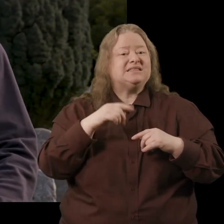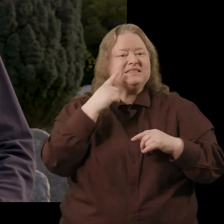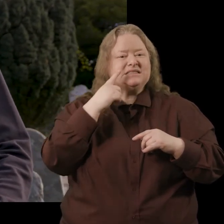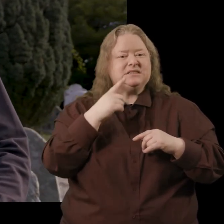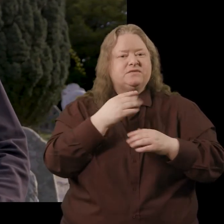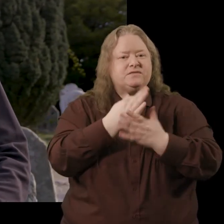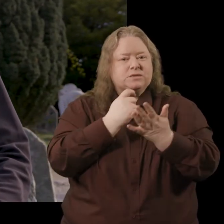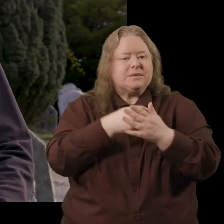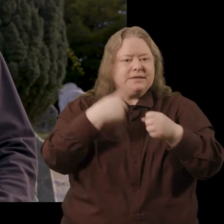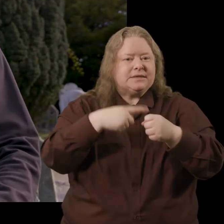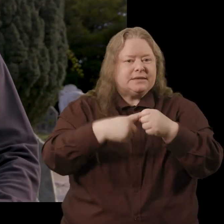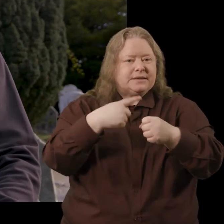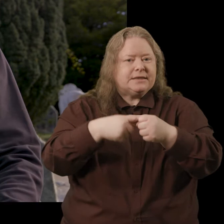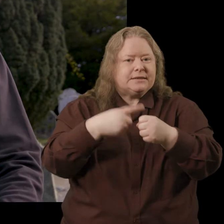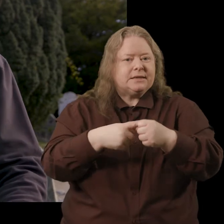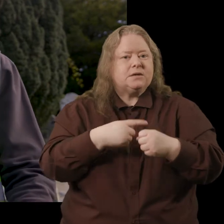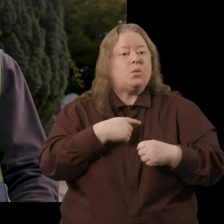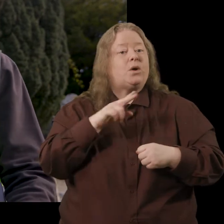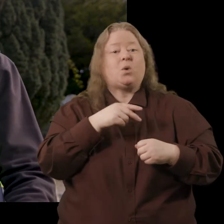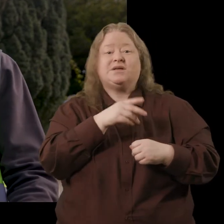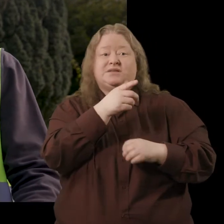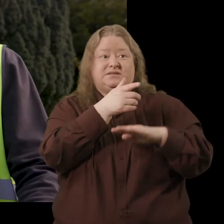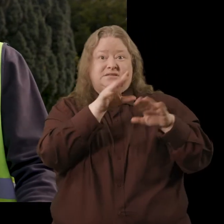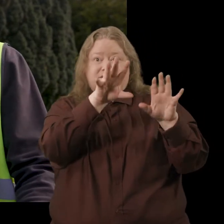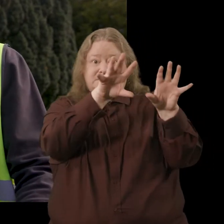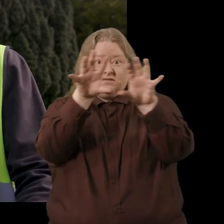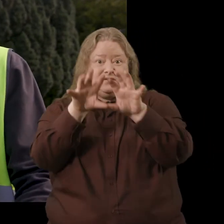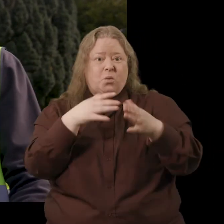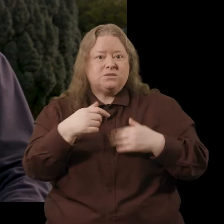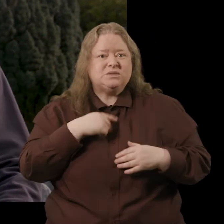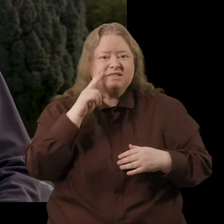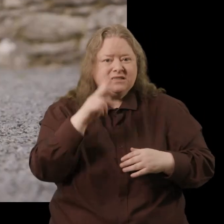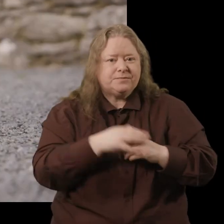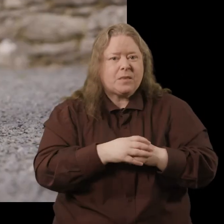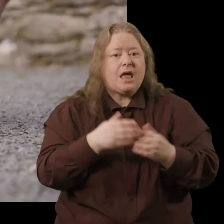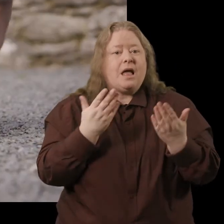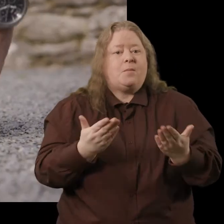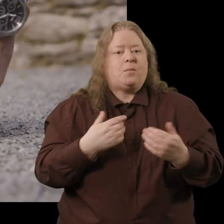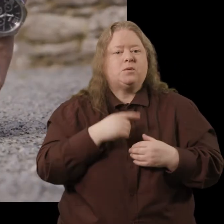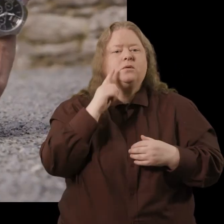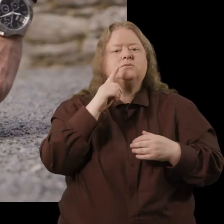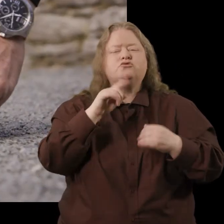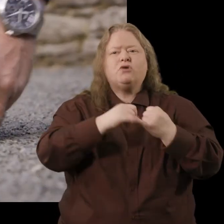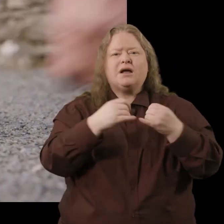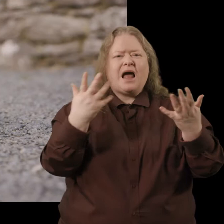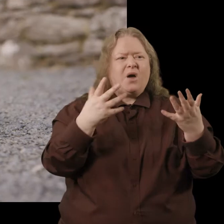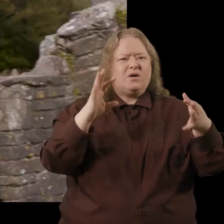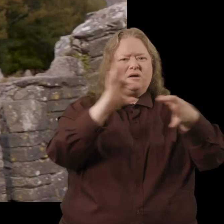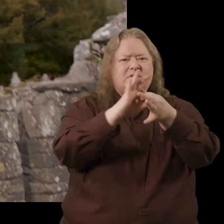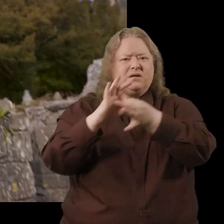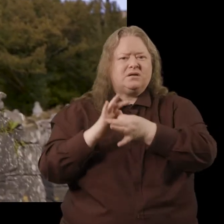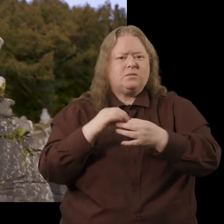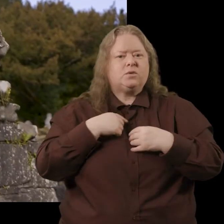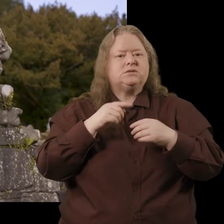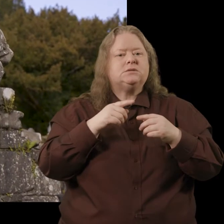of times. We can only scan what we see. So at the moment I'm seeing the one facade of the building, but in order to join the different scans together,